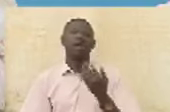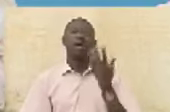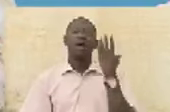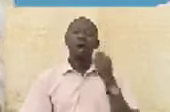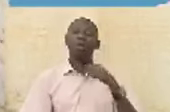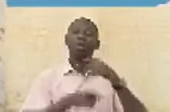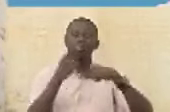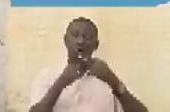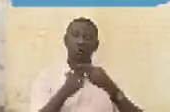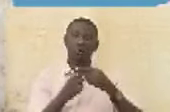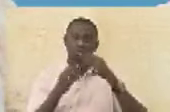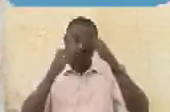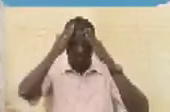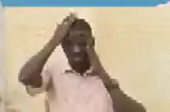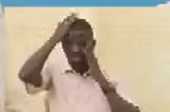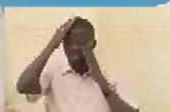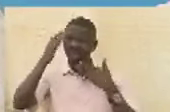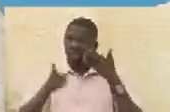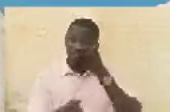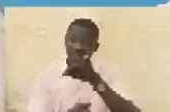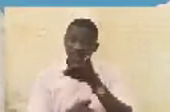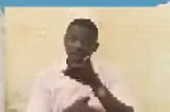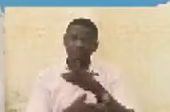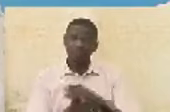o sojaro kilin wala bu fanan boko woko woko